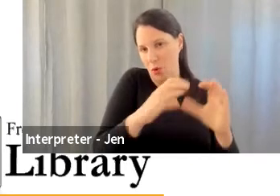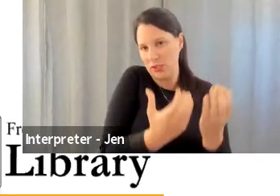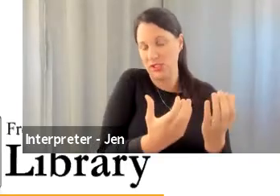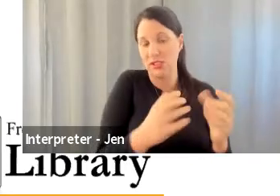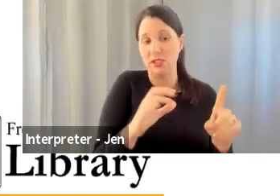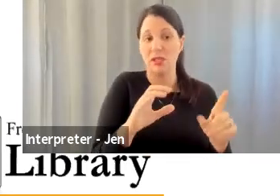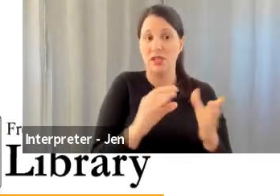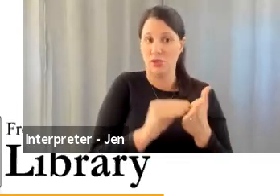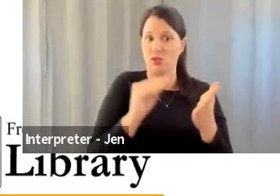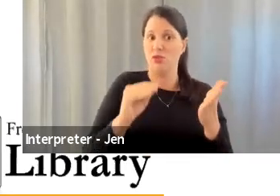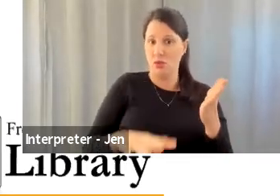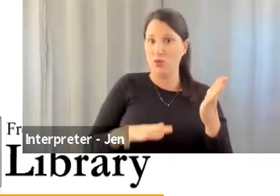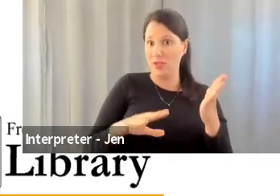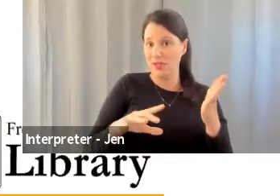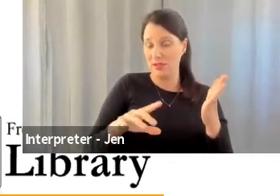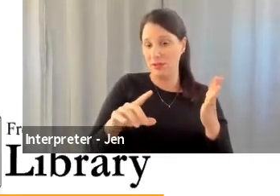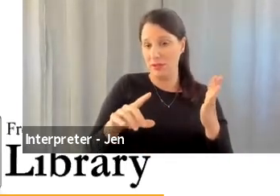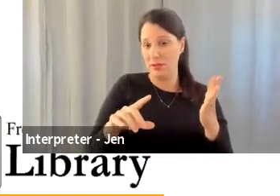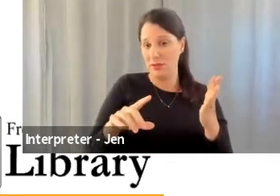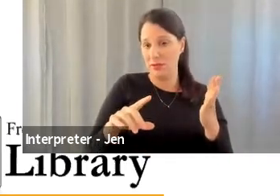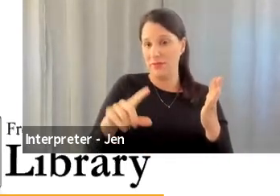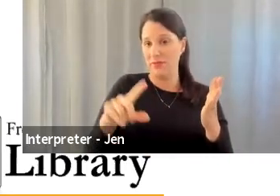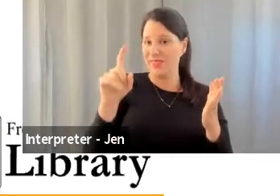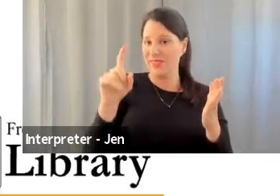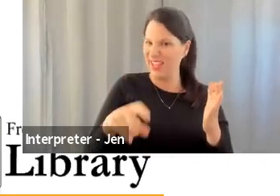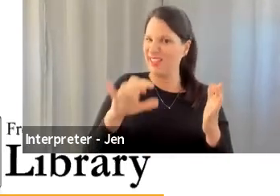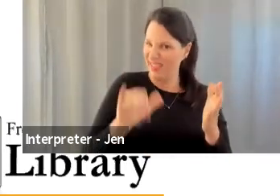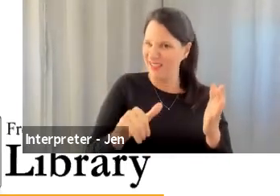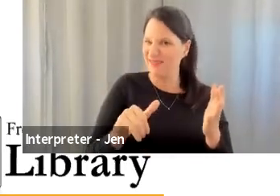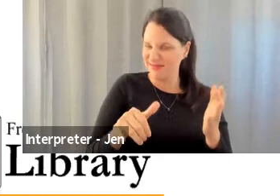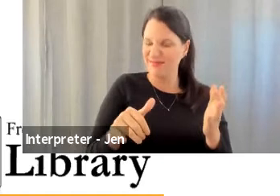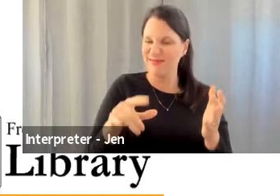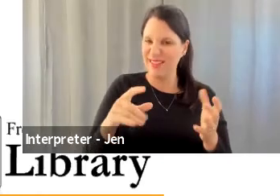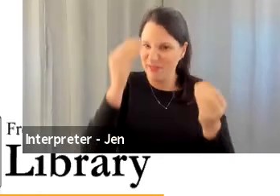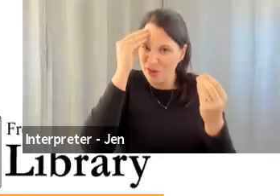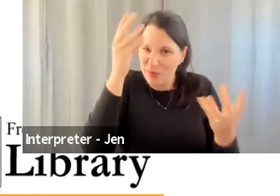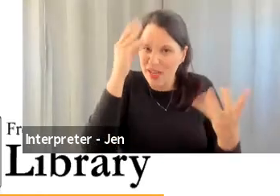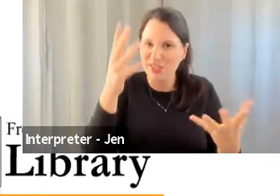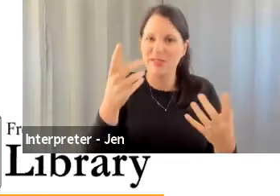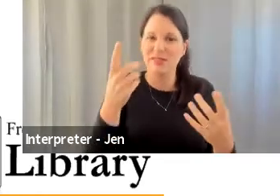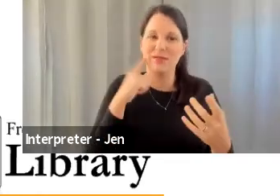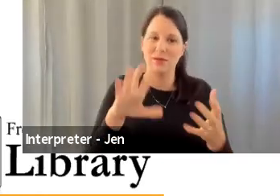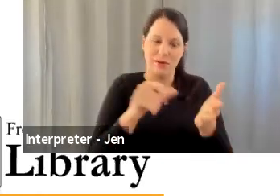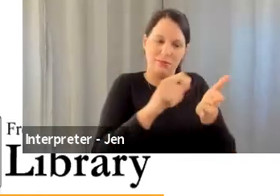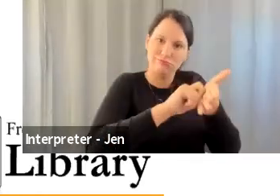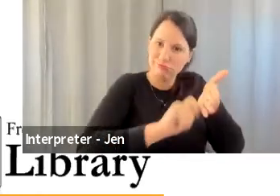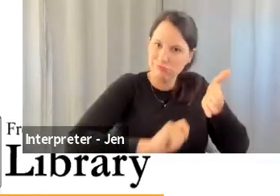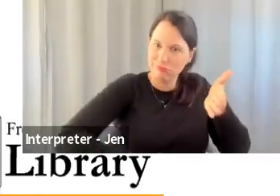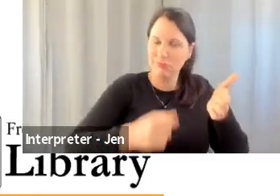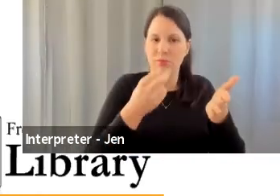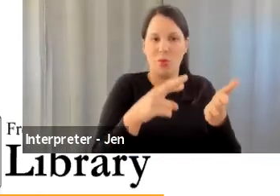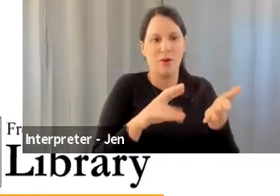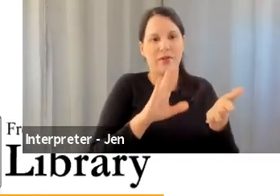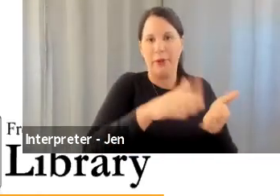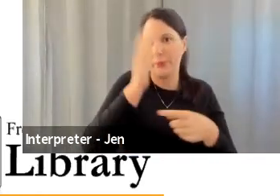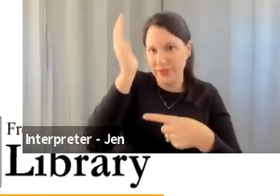sessions with materials that they can use in their papers or use in their presentations and speeches. So it's helpful for students because